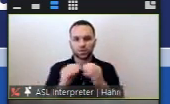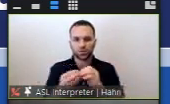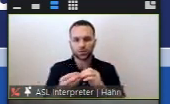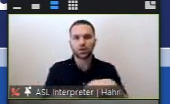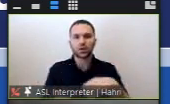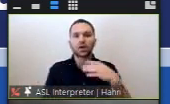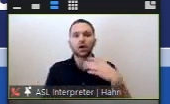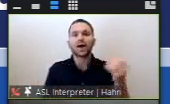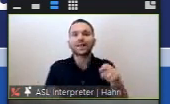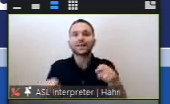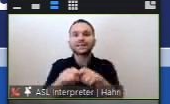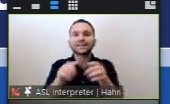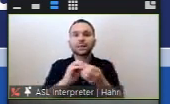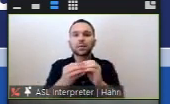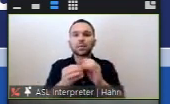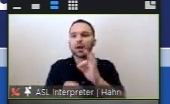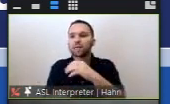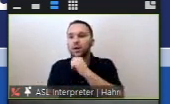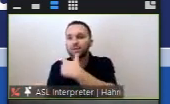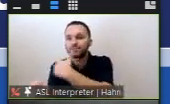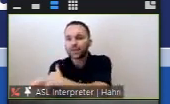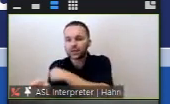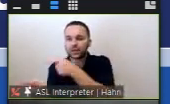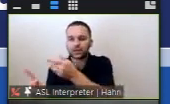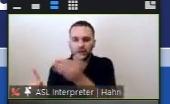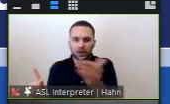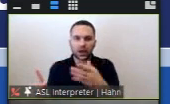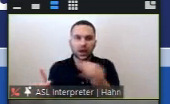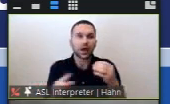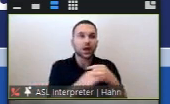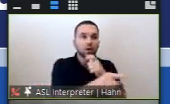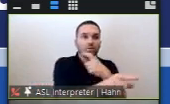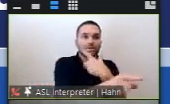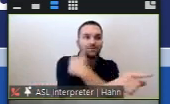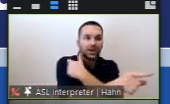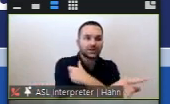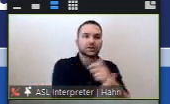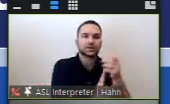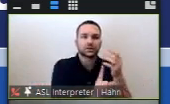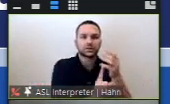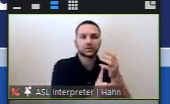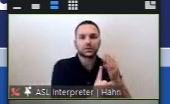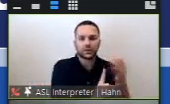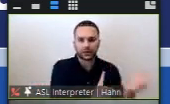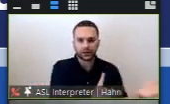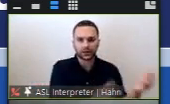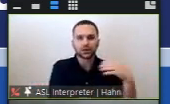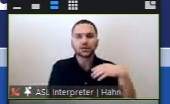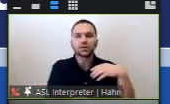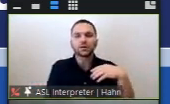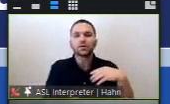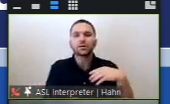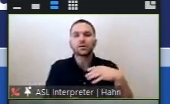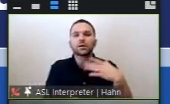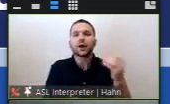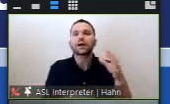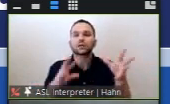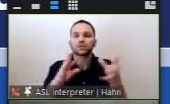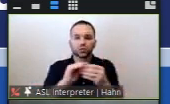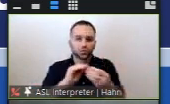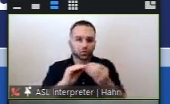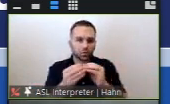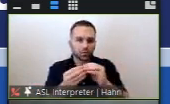number of unvaccinated people. And again, the number of vaccinated deaths that have occurred and the number of vaccinated